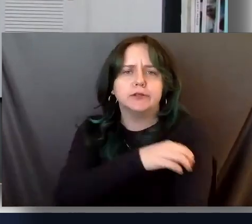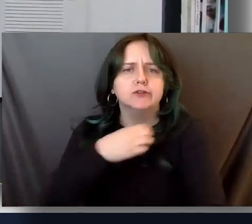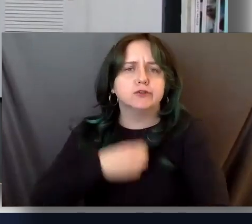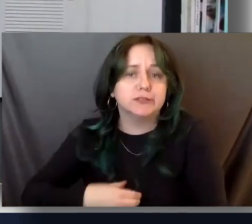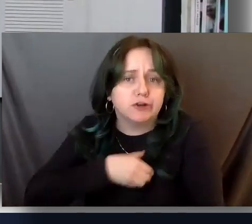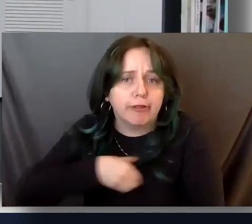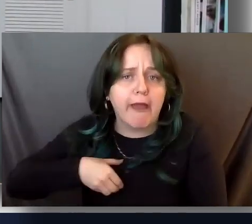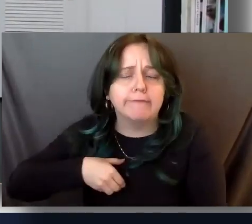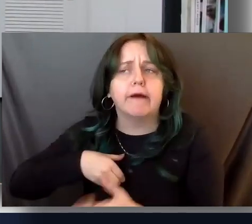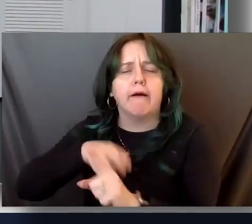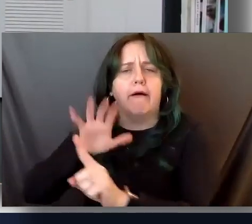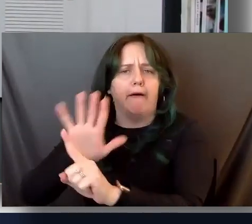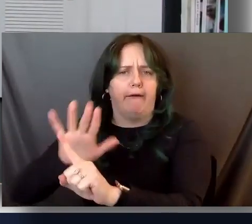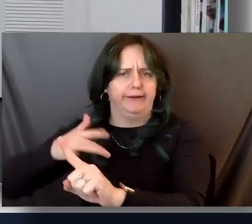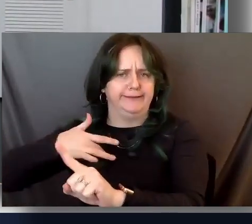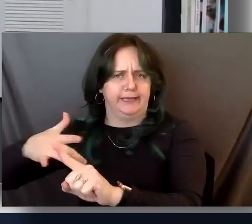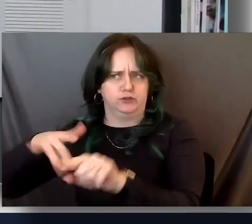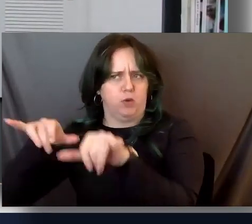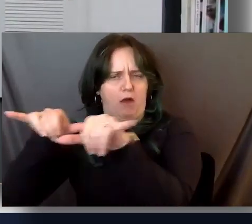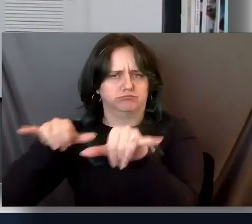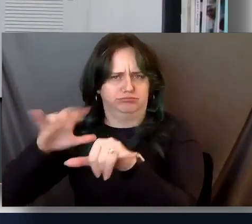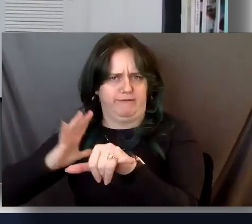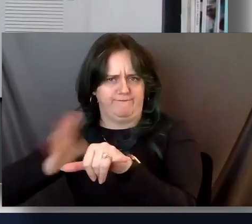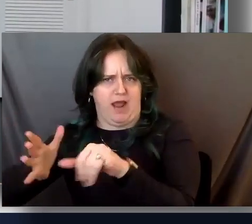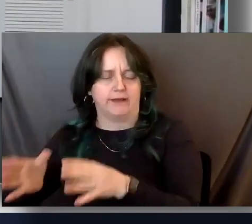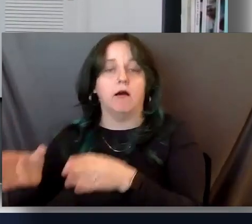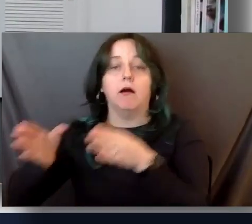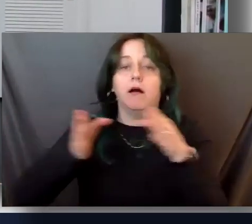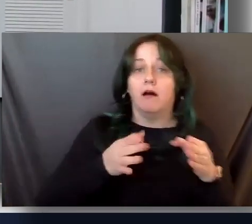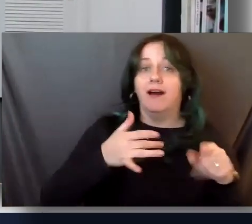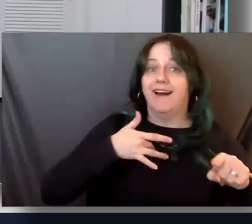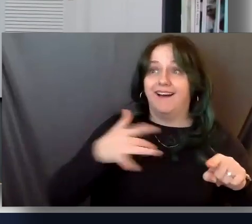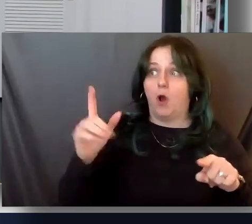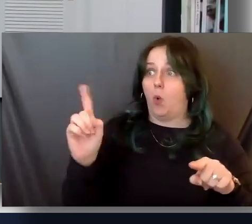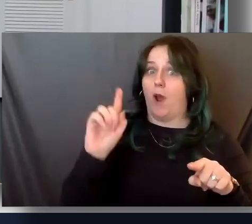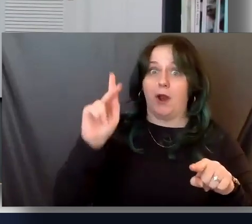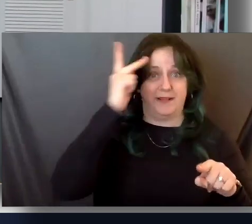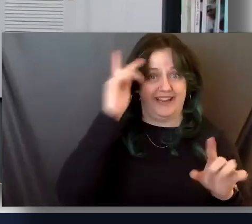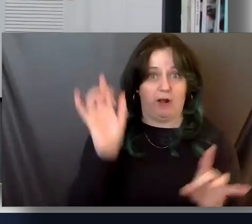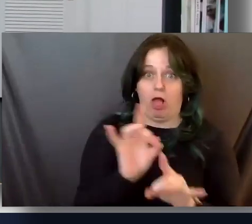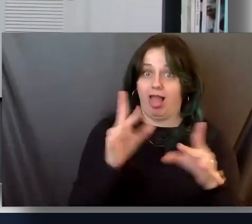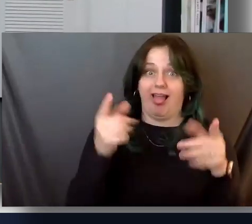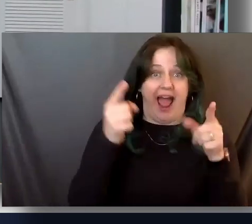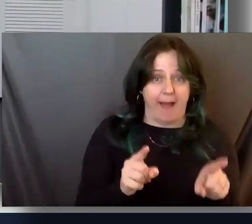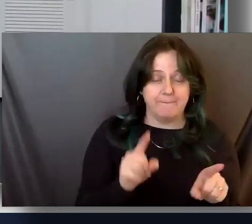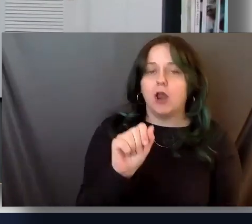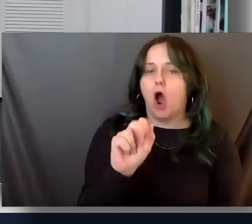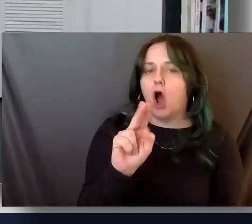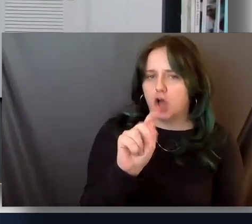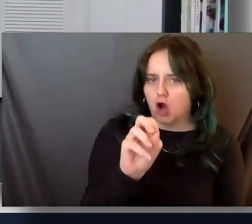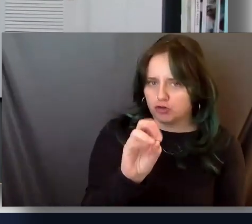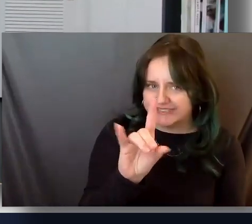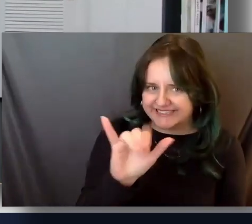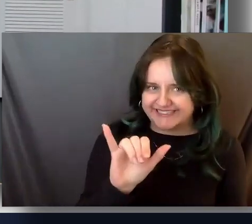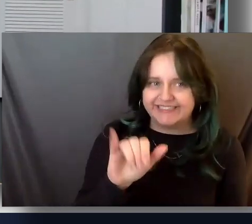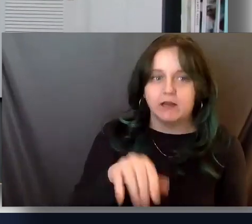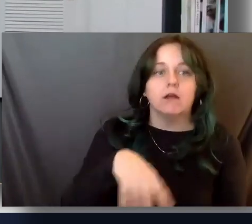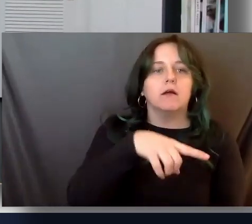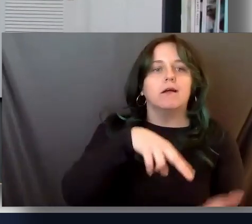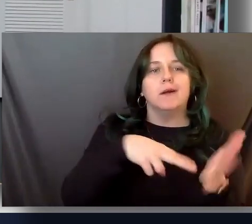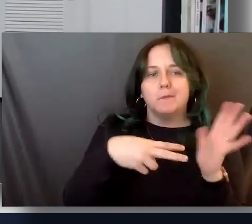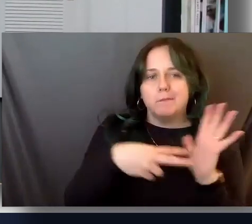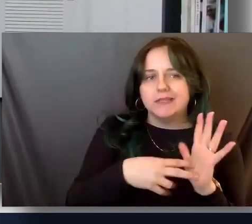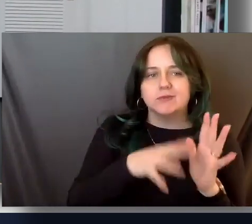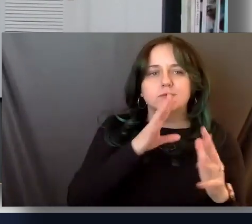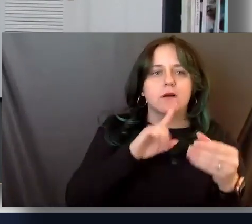It also turns out that political violence rarely happens in full autocracies, the North Koreas, the Bahrains,